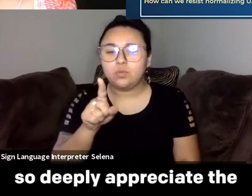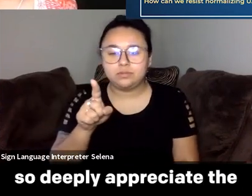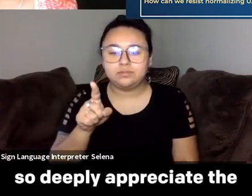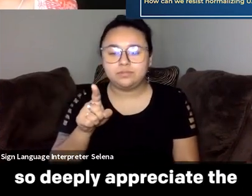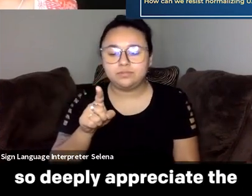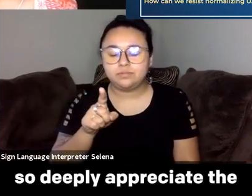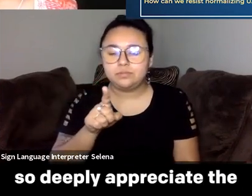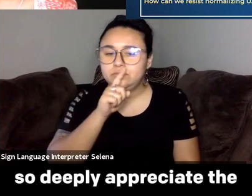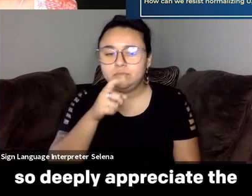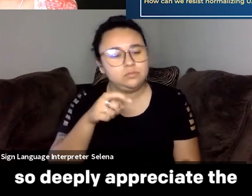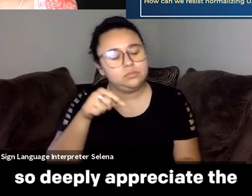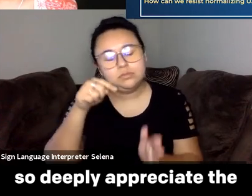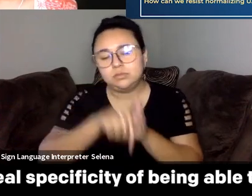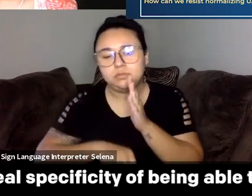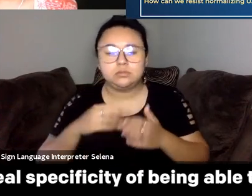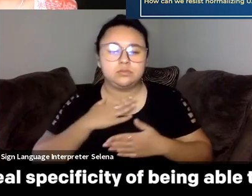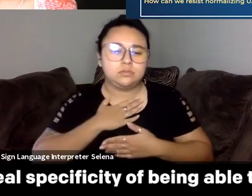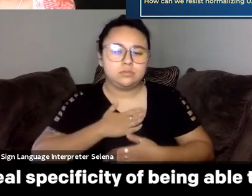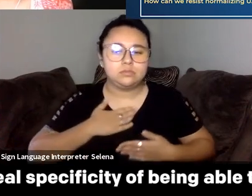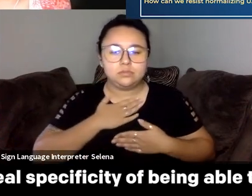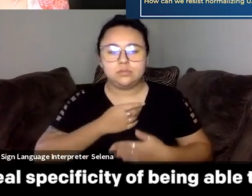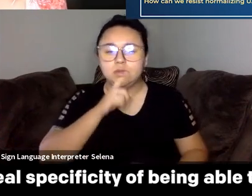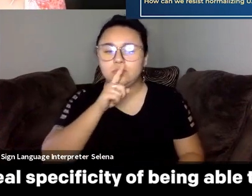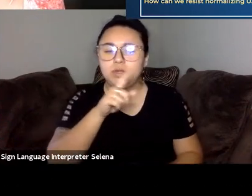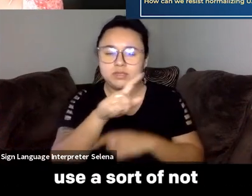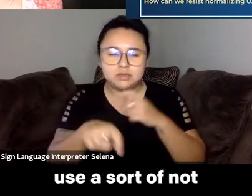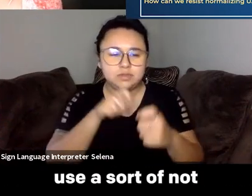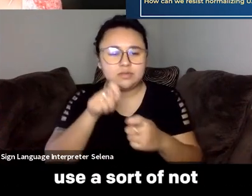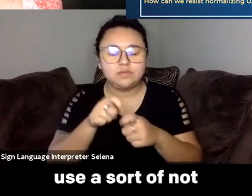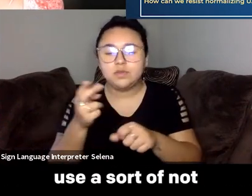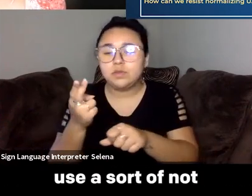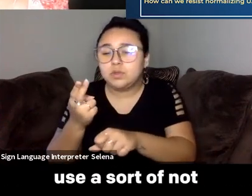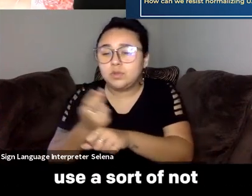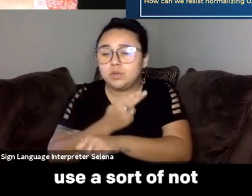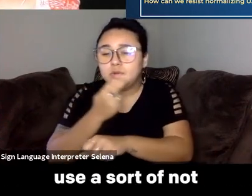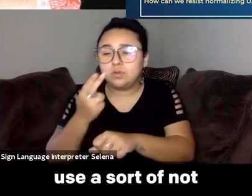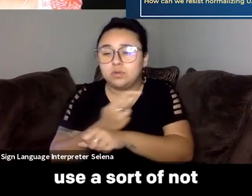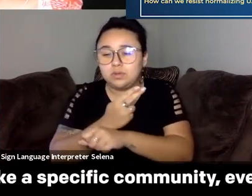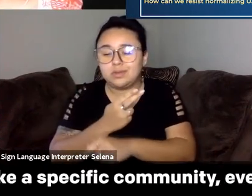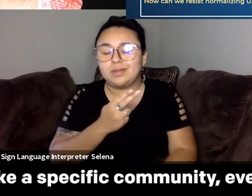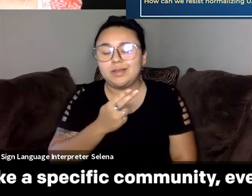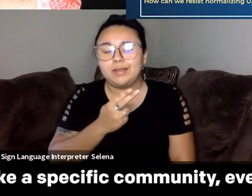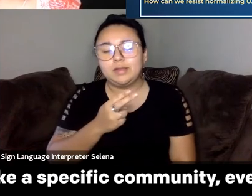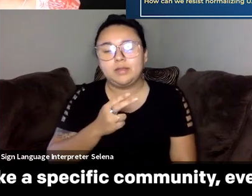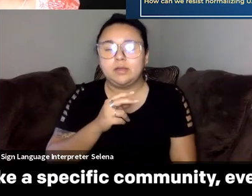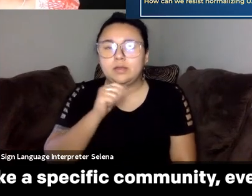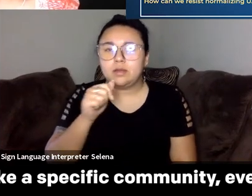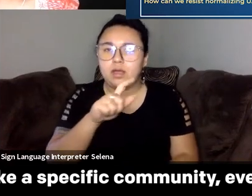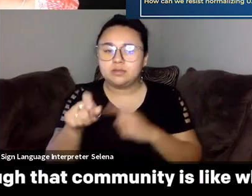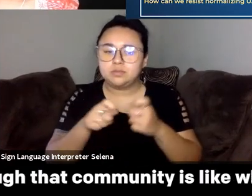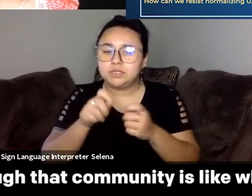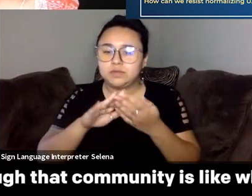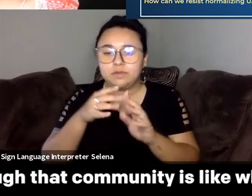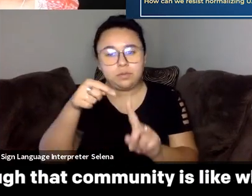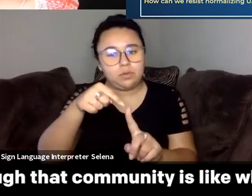so deeply appreciate the real specificity of being able to use a sort of not like a specific community, even